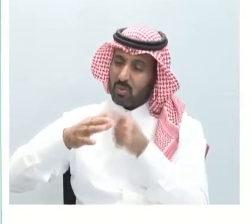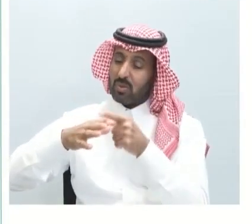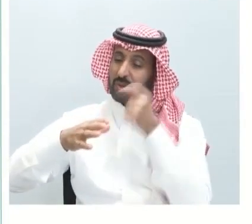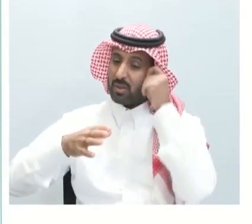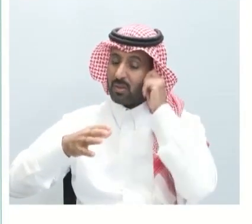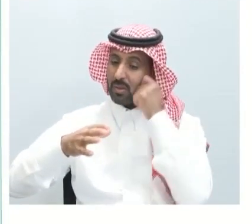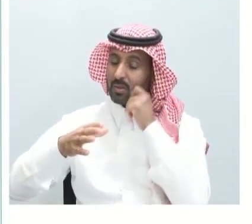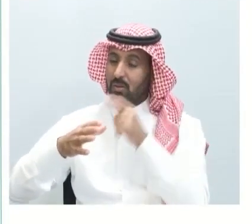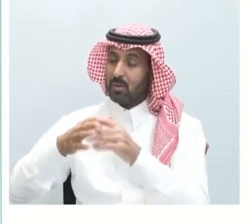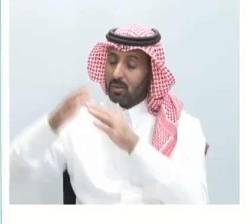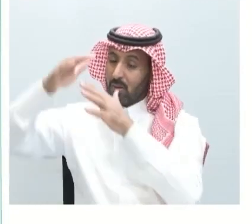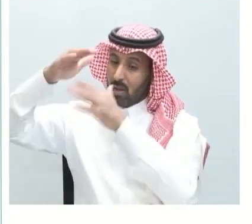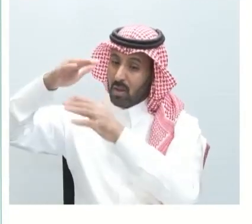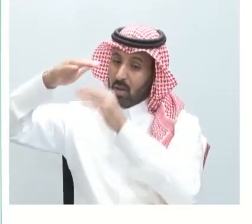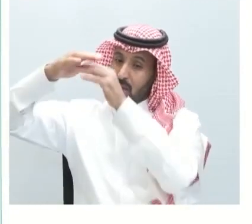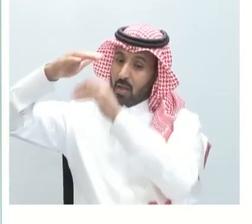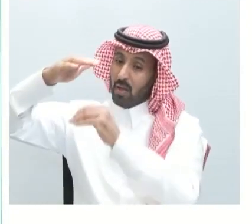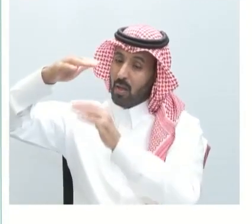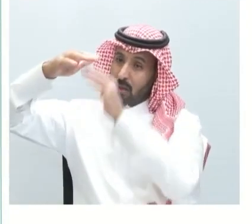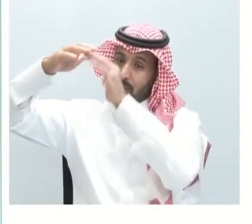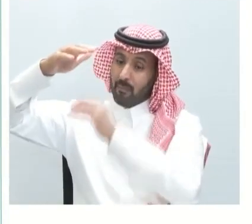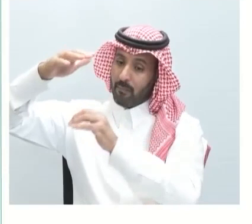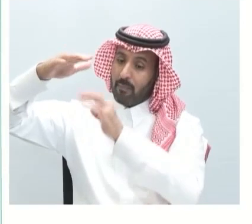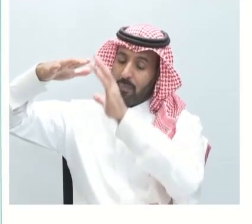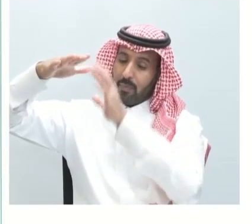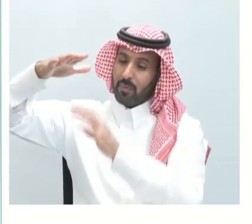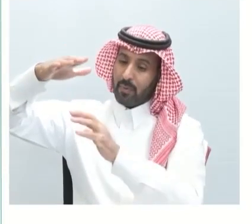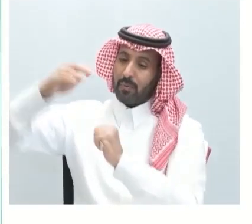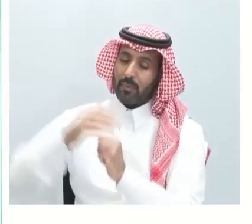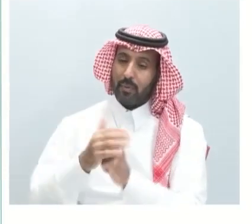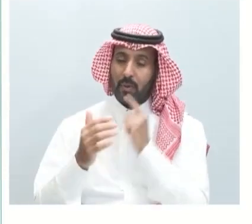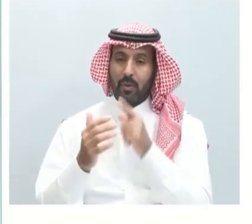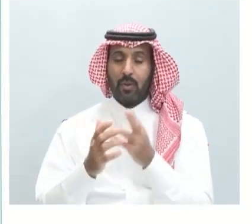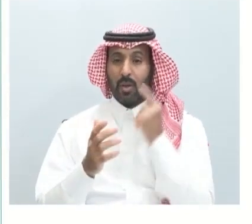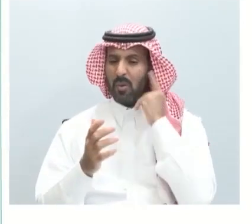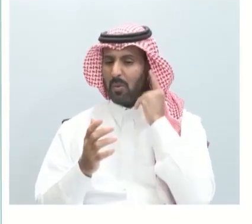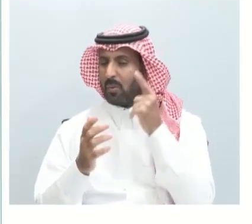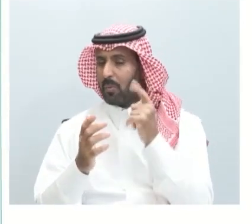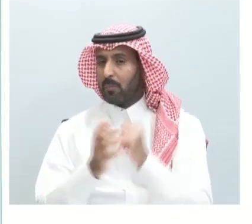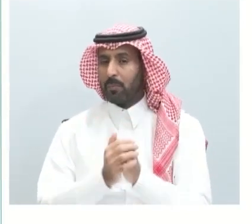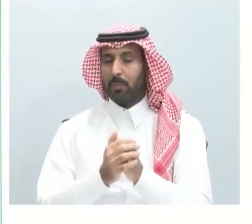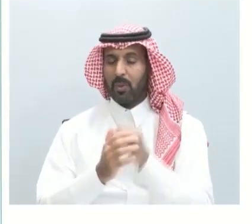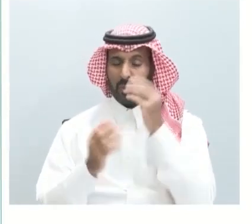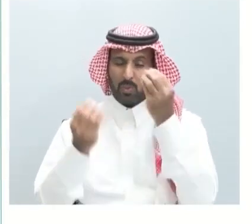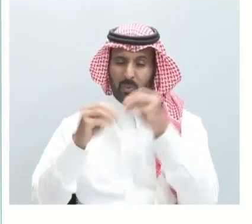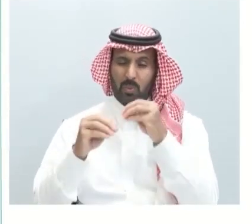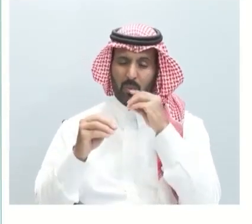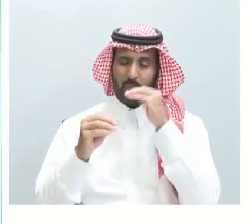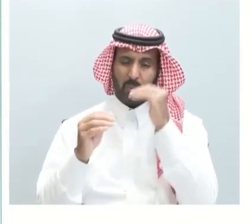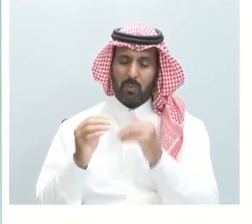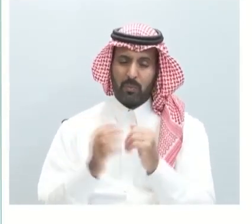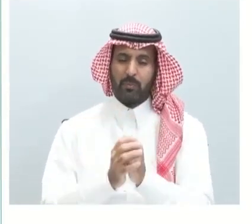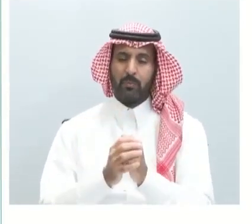here. You're talking too loudly. I can't hear the news. So, of course, we know too means more